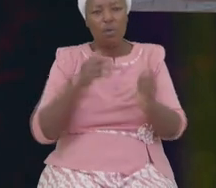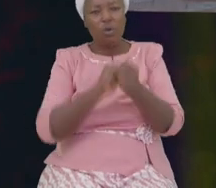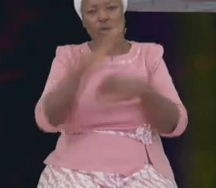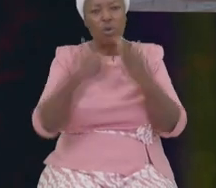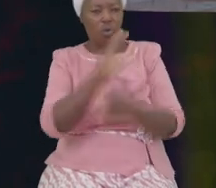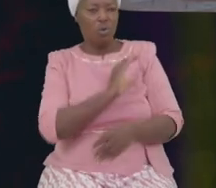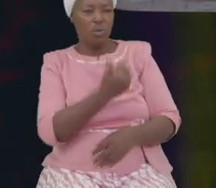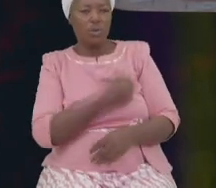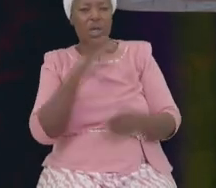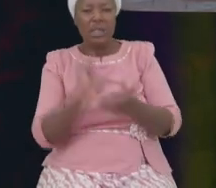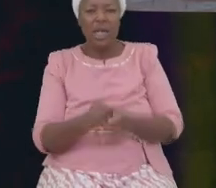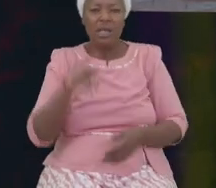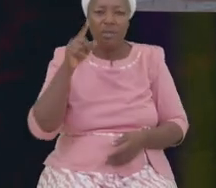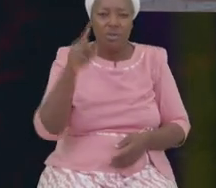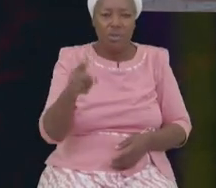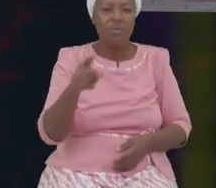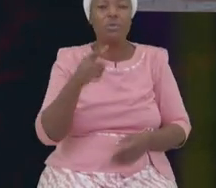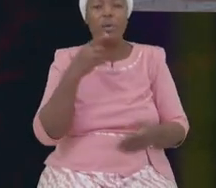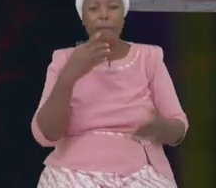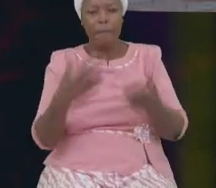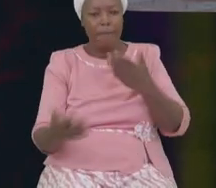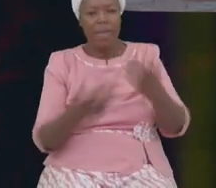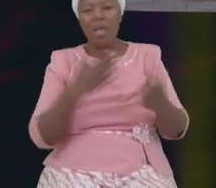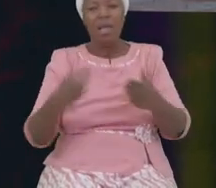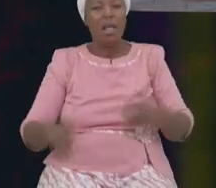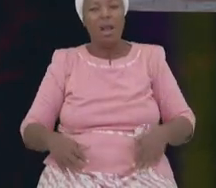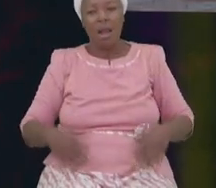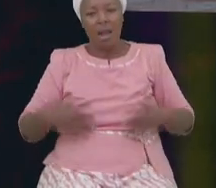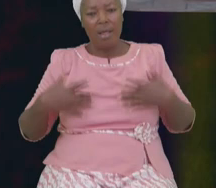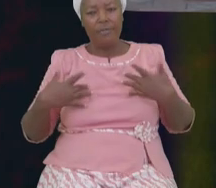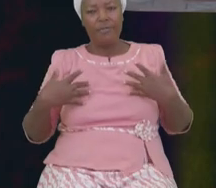soul, that thou mayest live. Look at